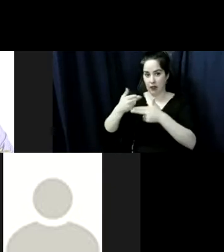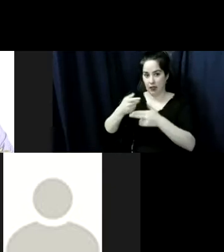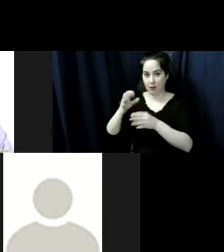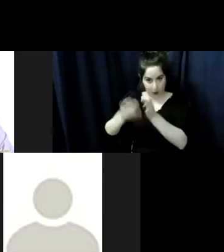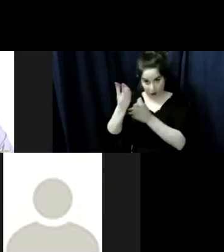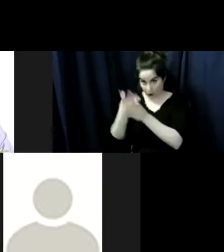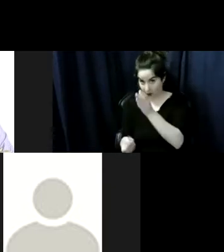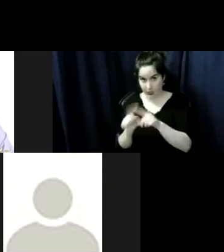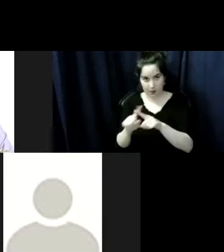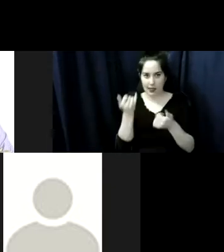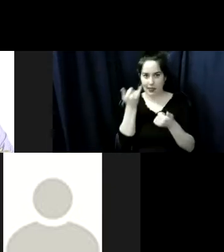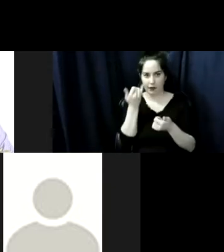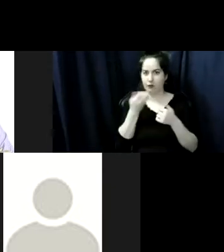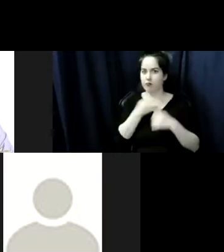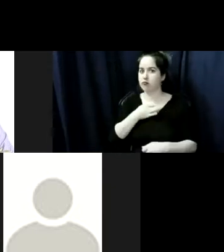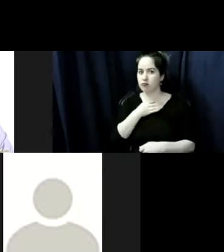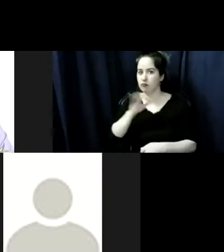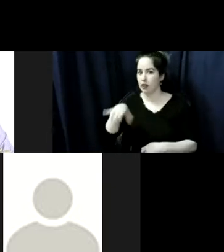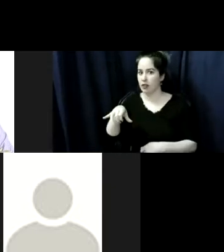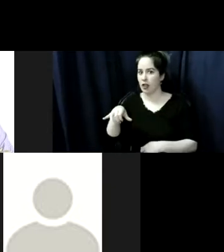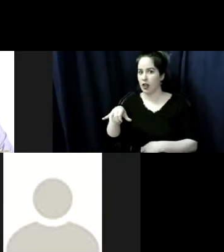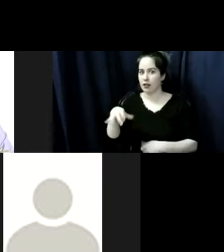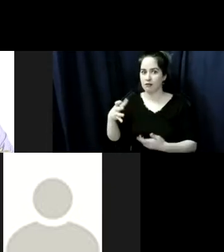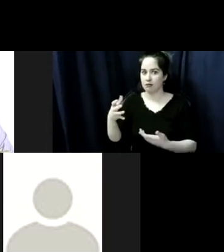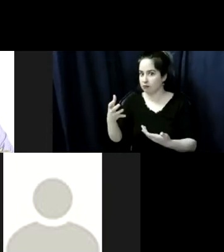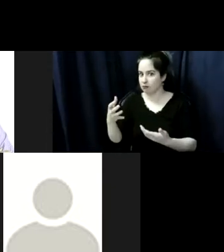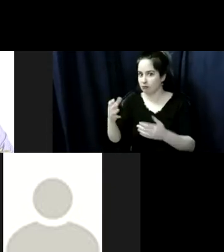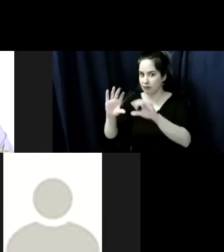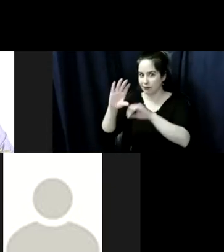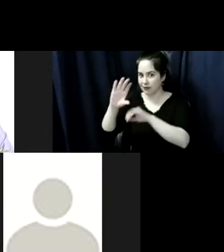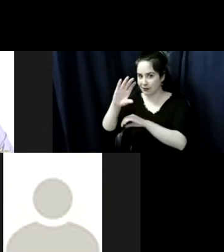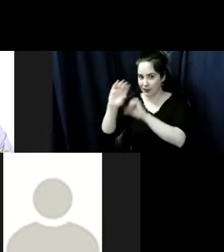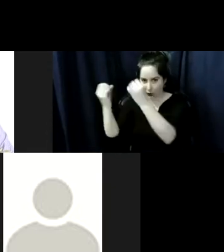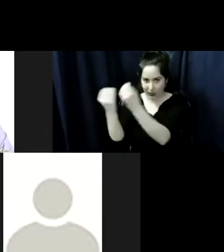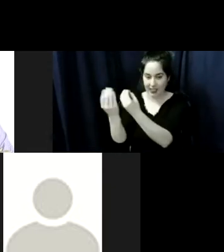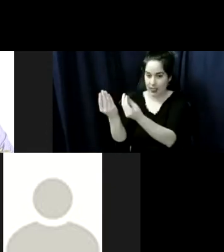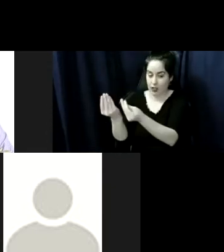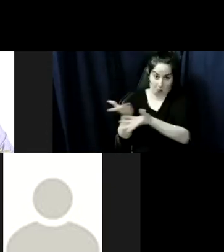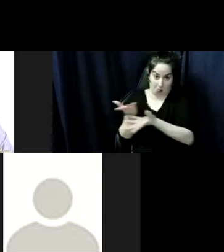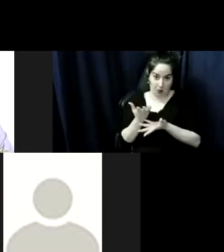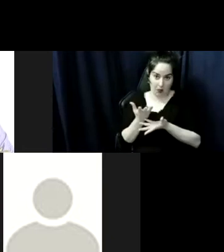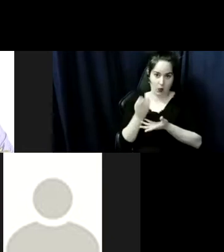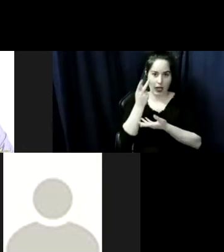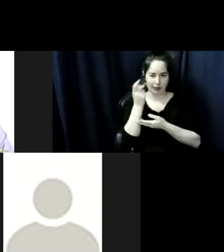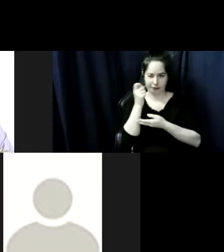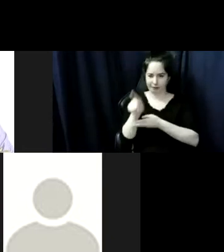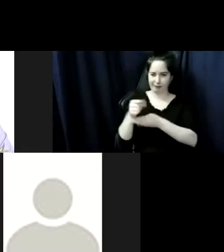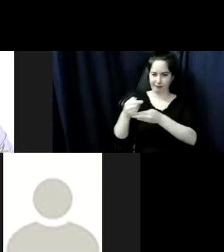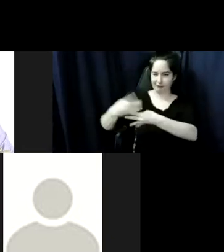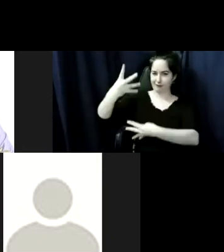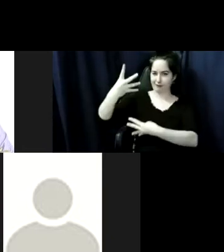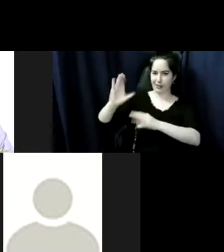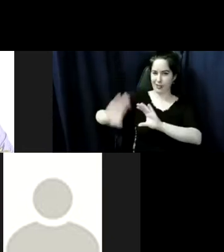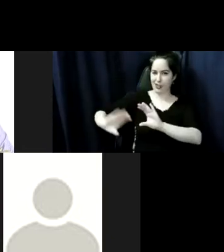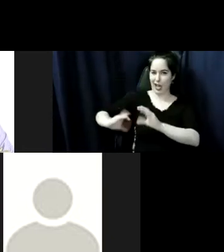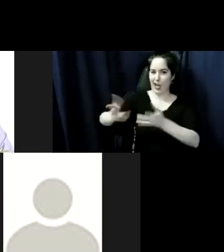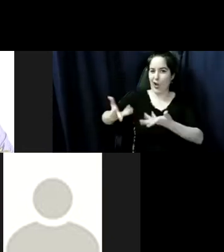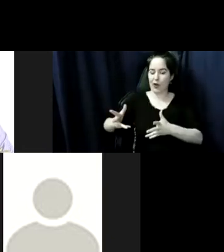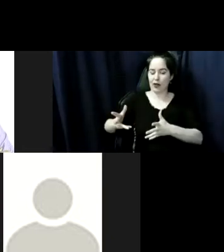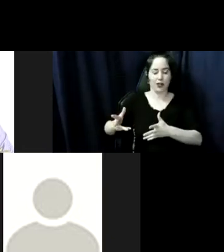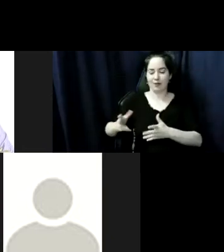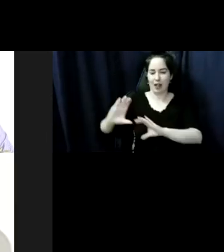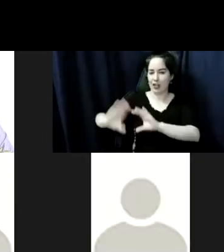questions for them, you can also just let me know. I see there's a bunch of questions in the chat here in the